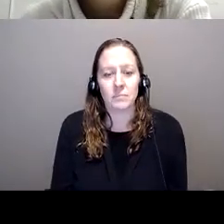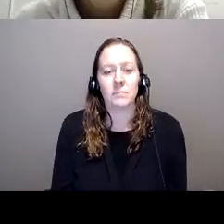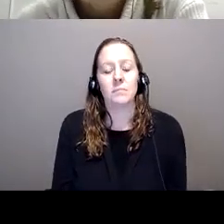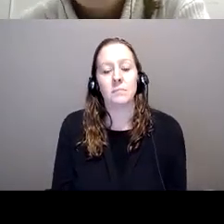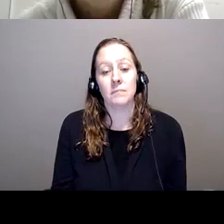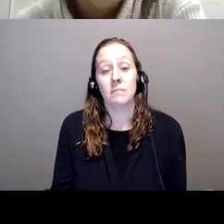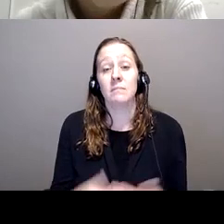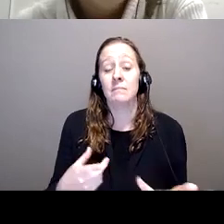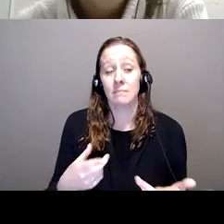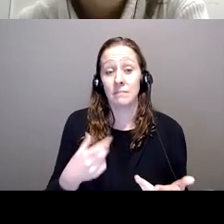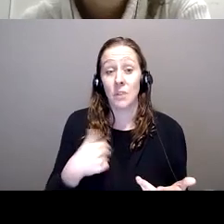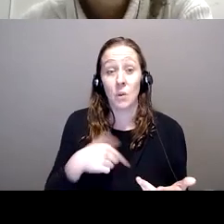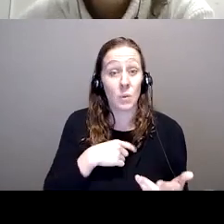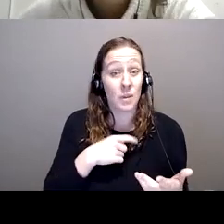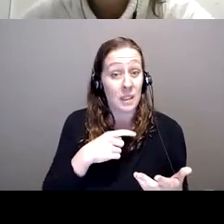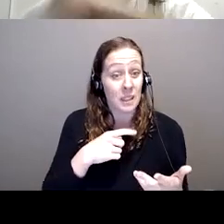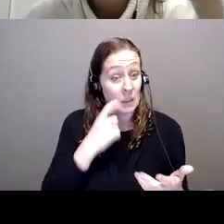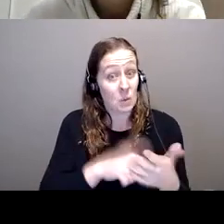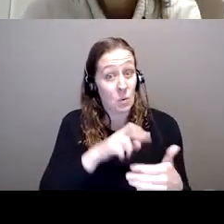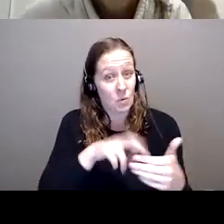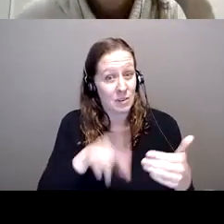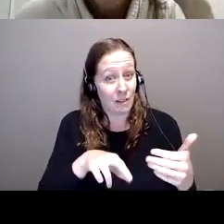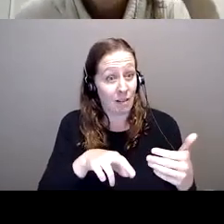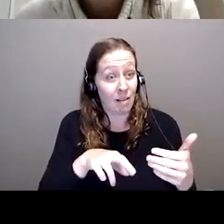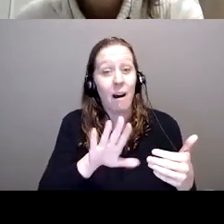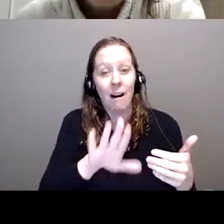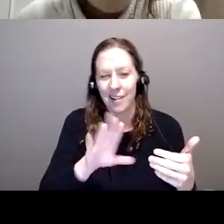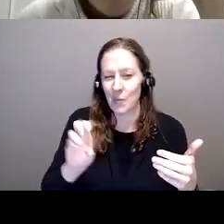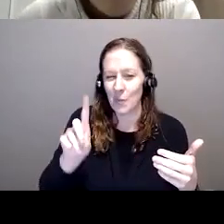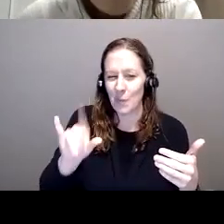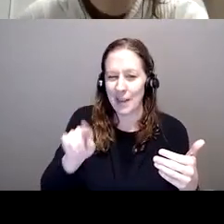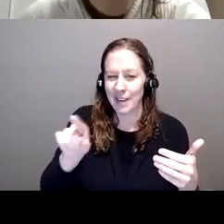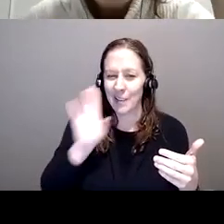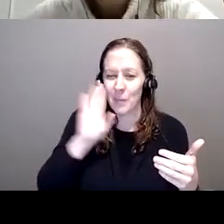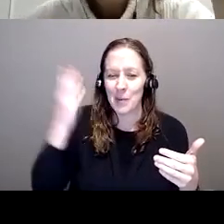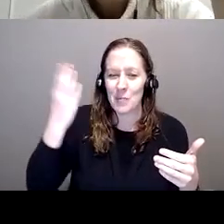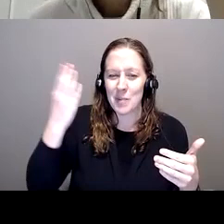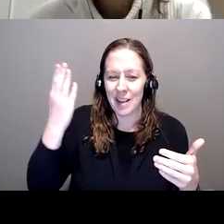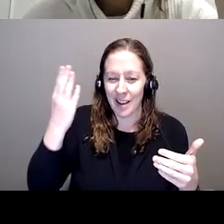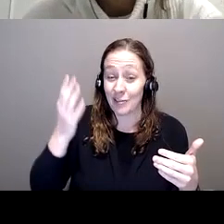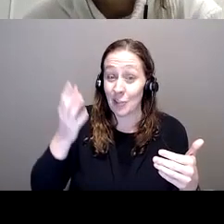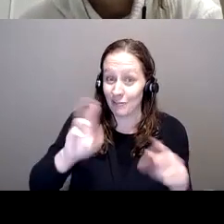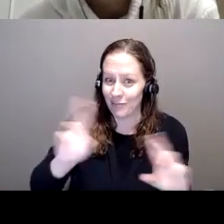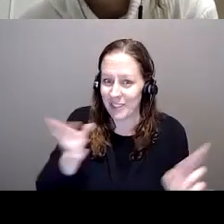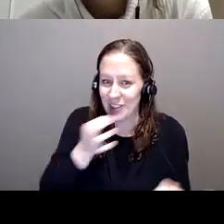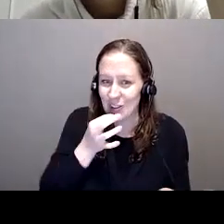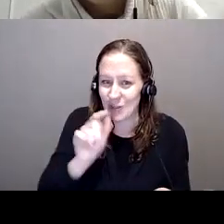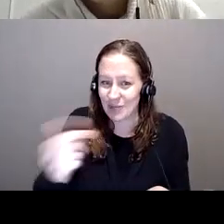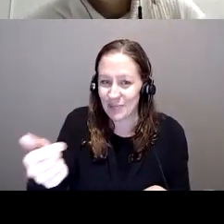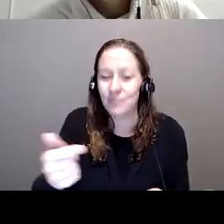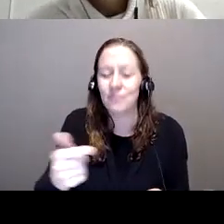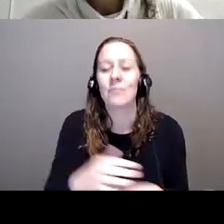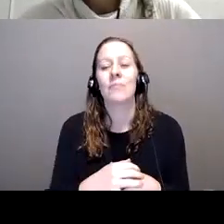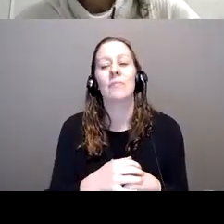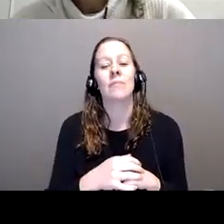will present, which I will pass it over to you soon, Wendy, so get ready. But what we really found is